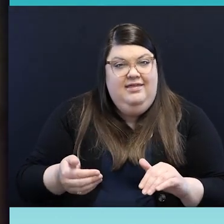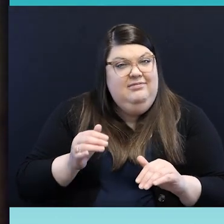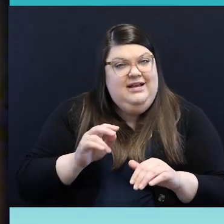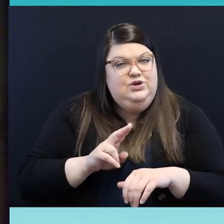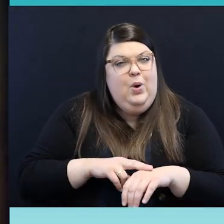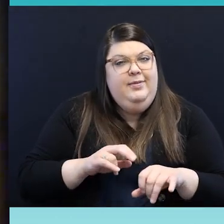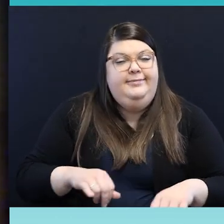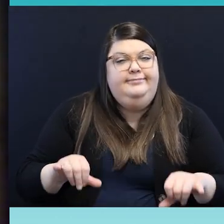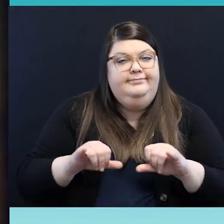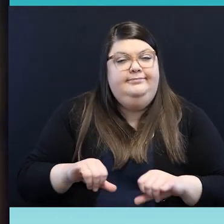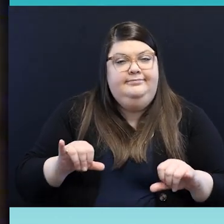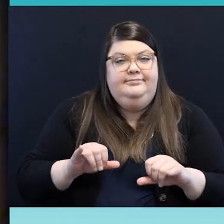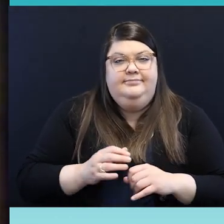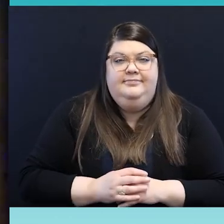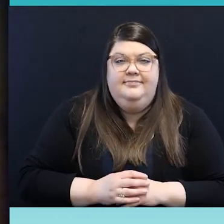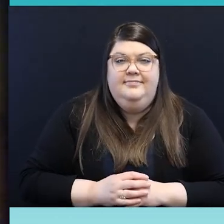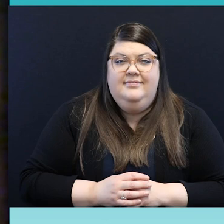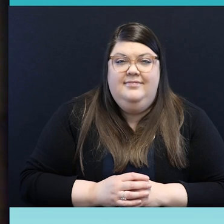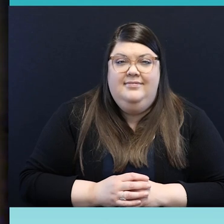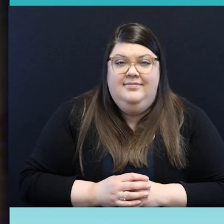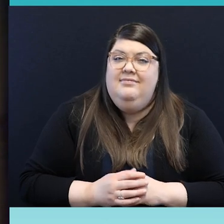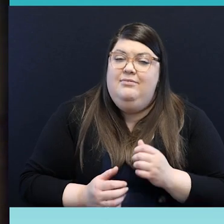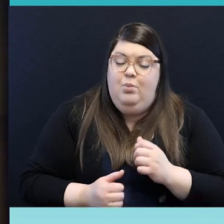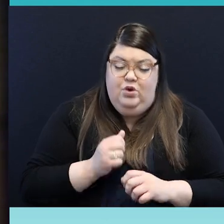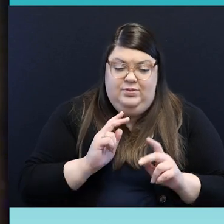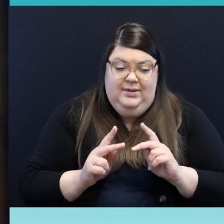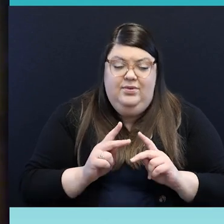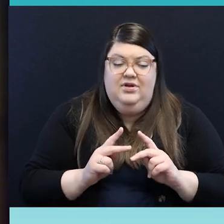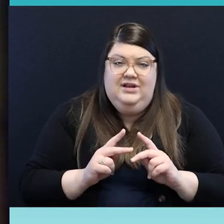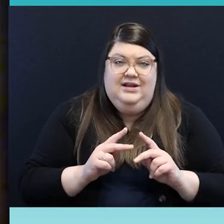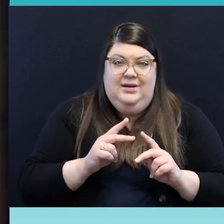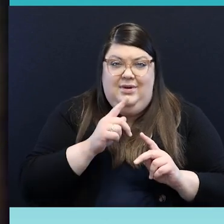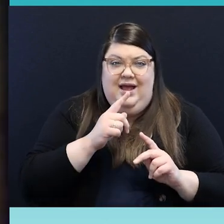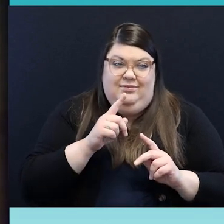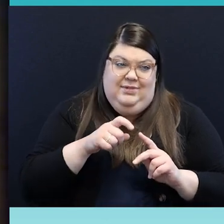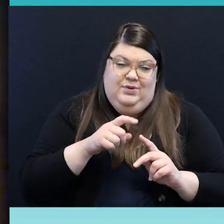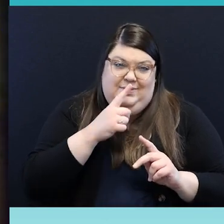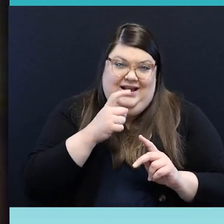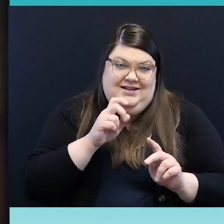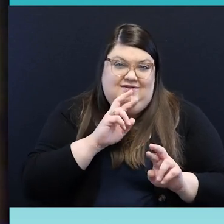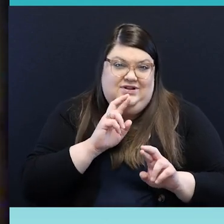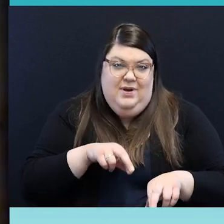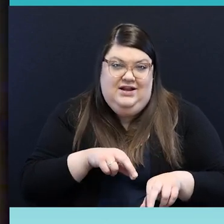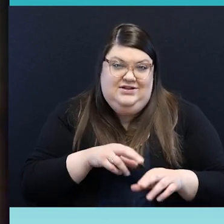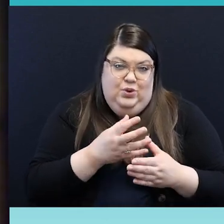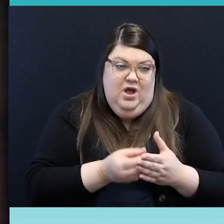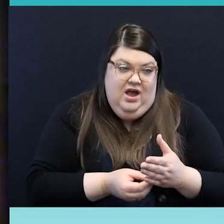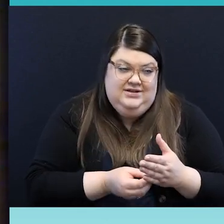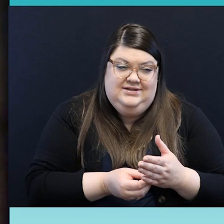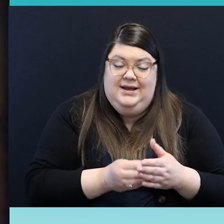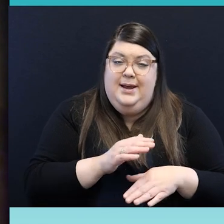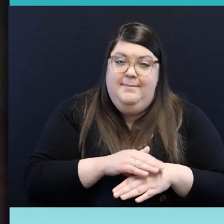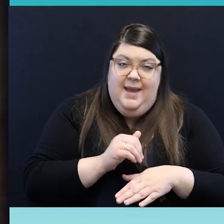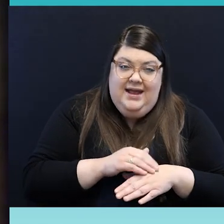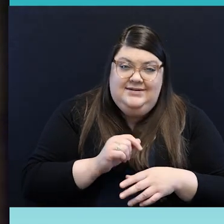people, first talked about it in response to loss, loss of pets, grandparents,